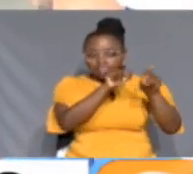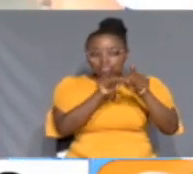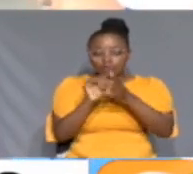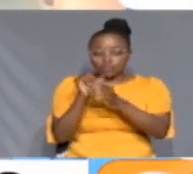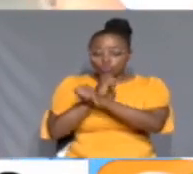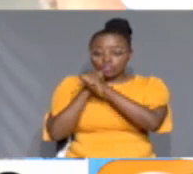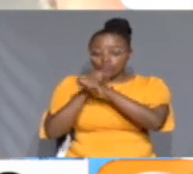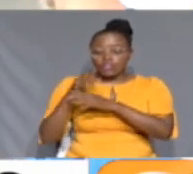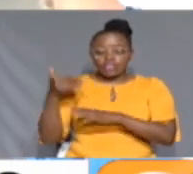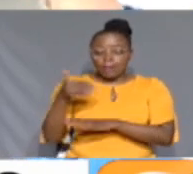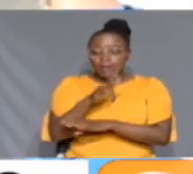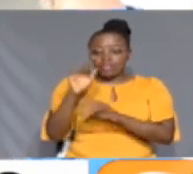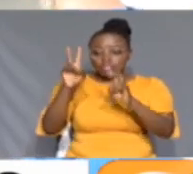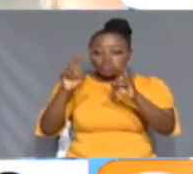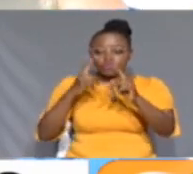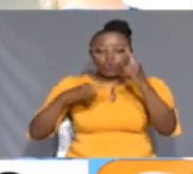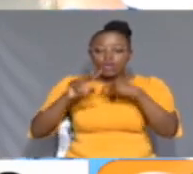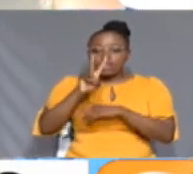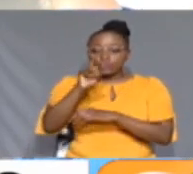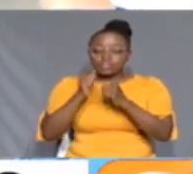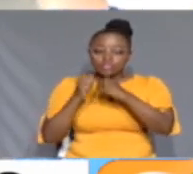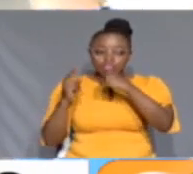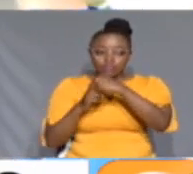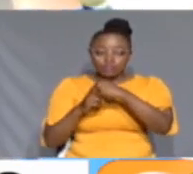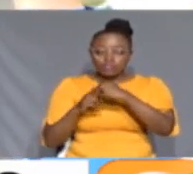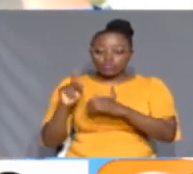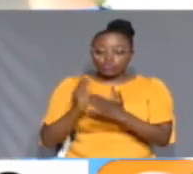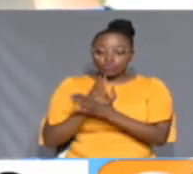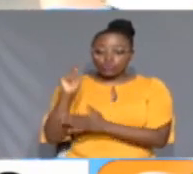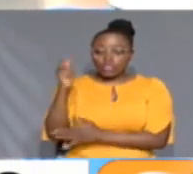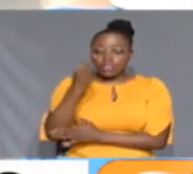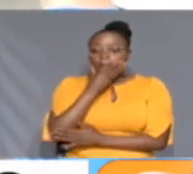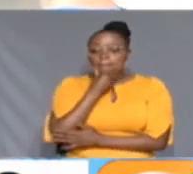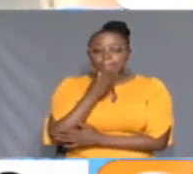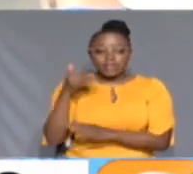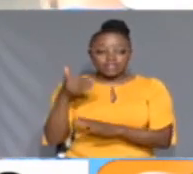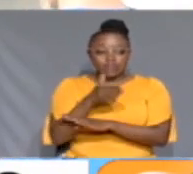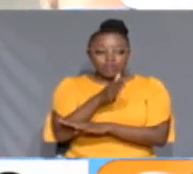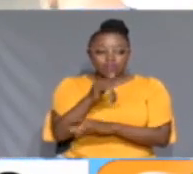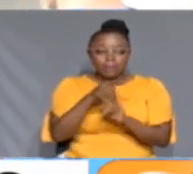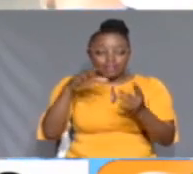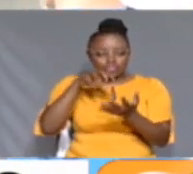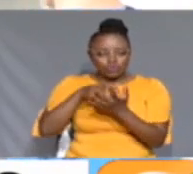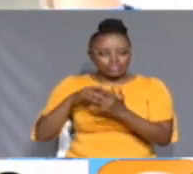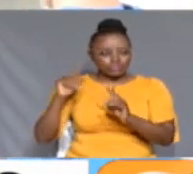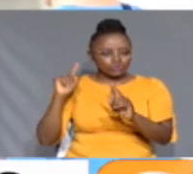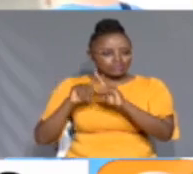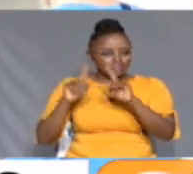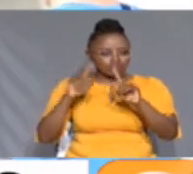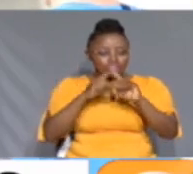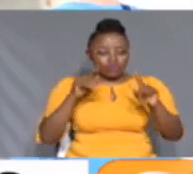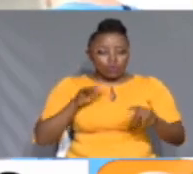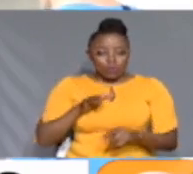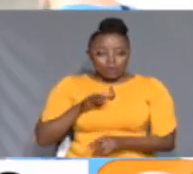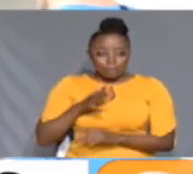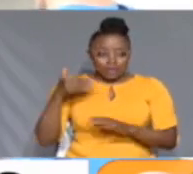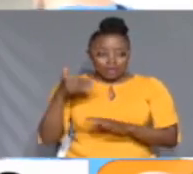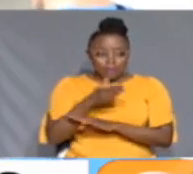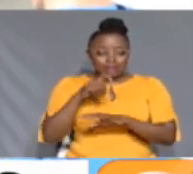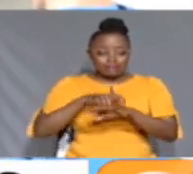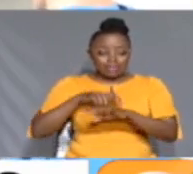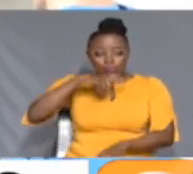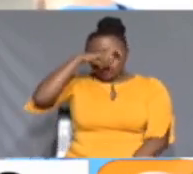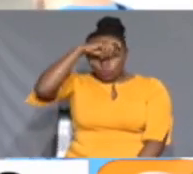to defend the marathon title that was won in 2017 by Kenya in the men's marathon. The conditions are quite different from the women's marathon when it was